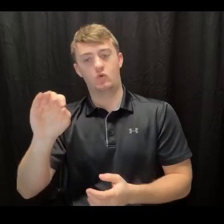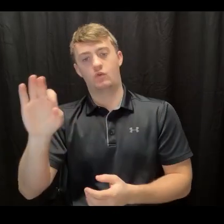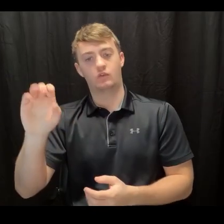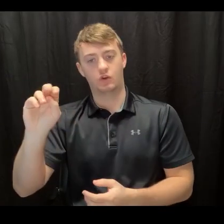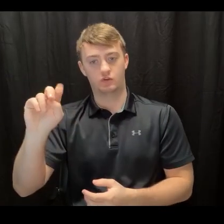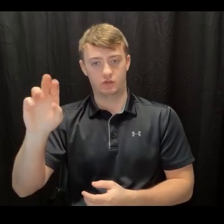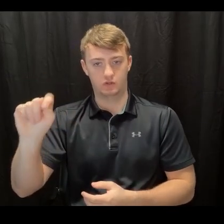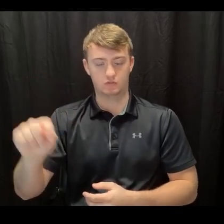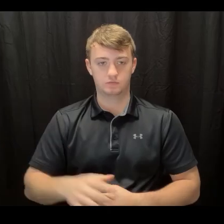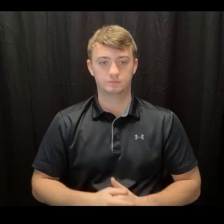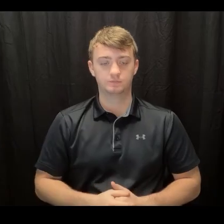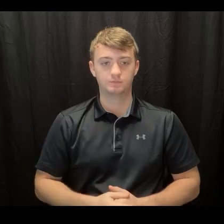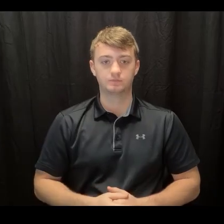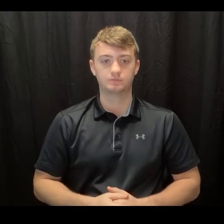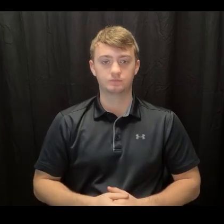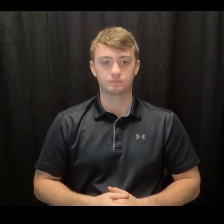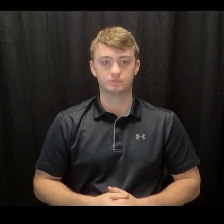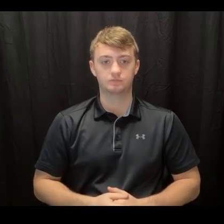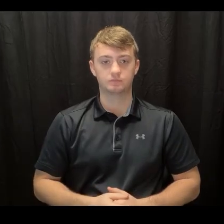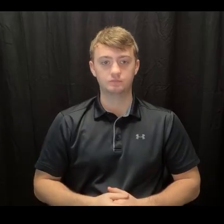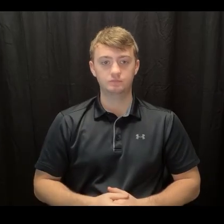conduct.